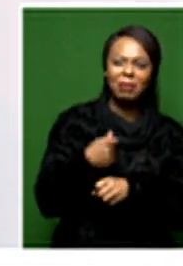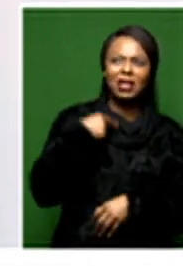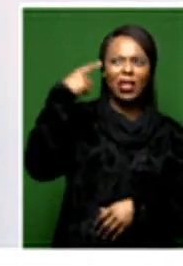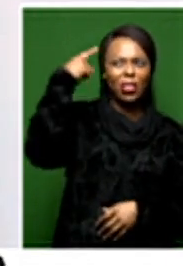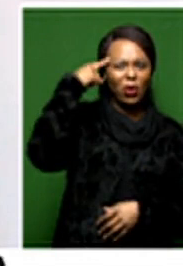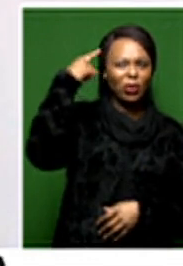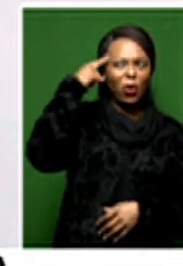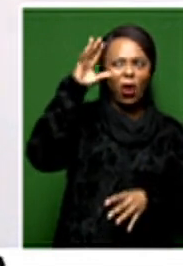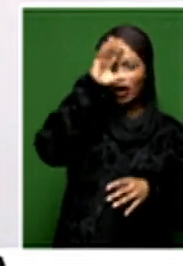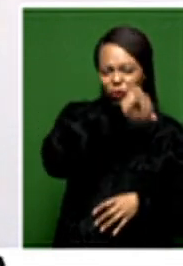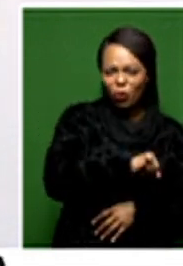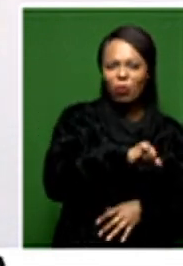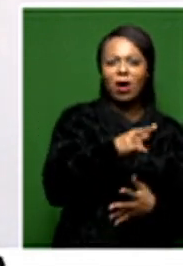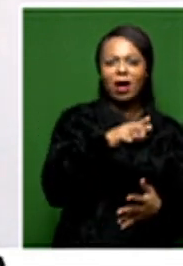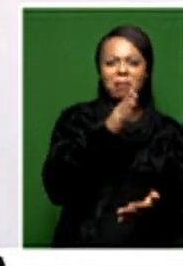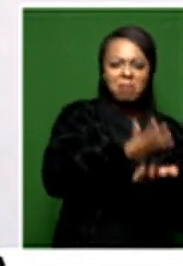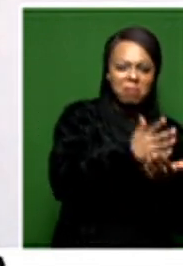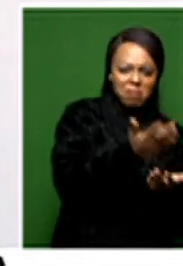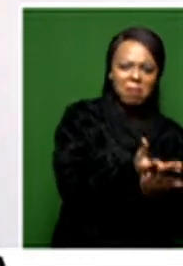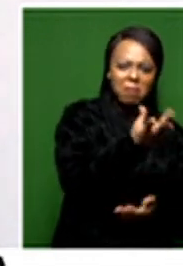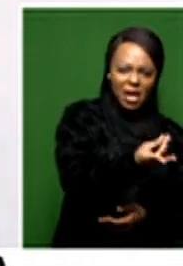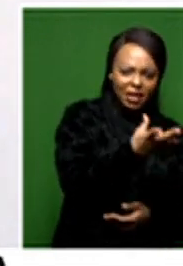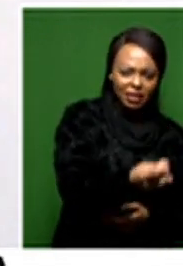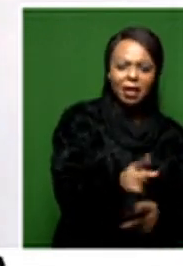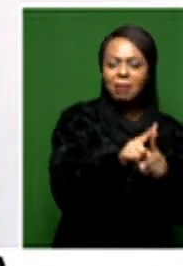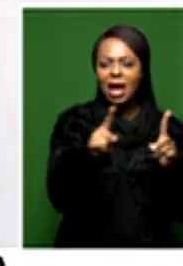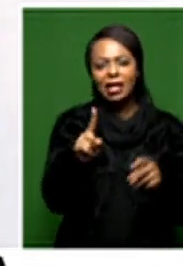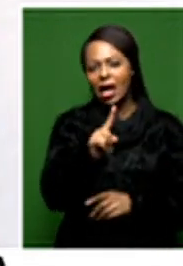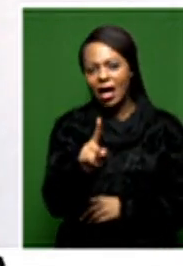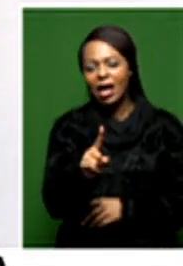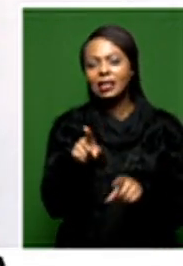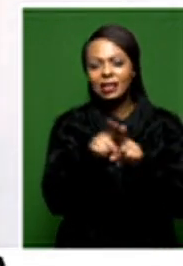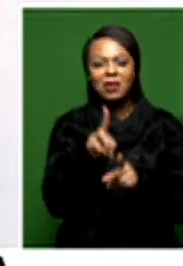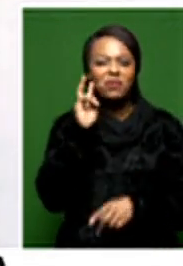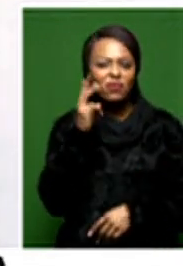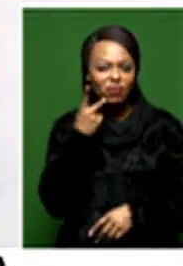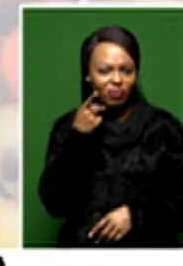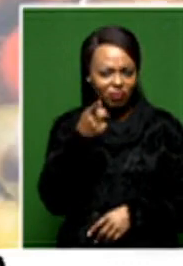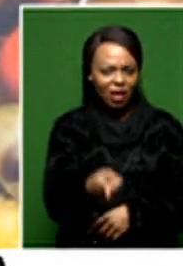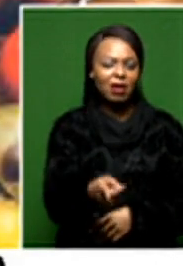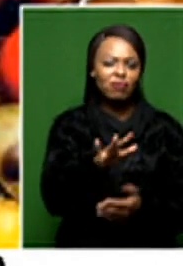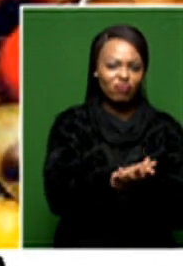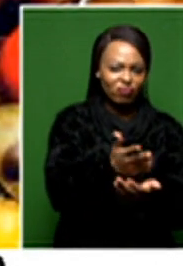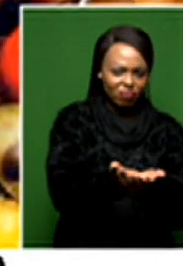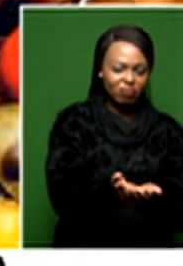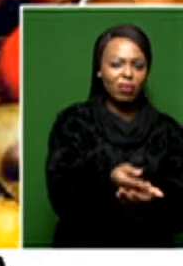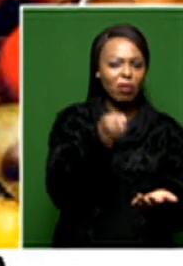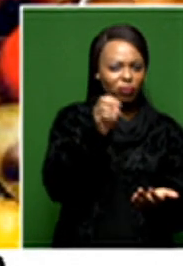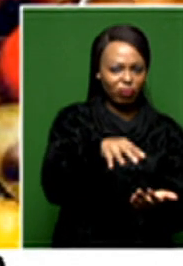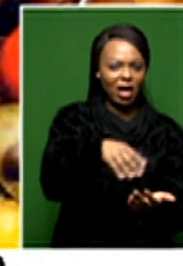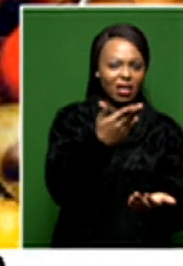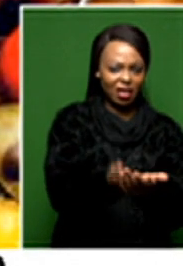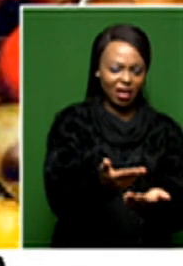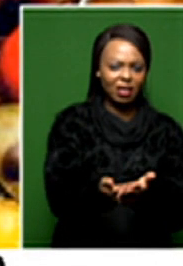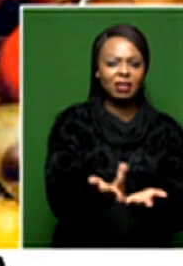fire, but I think vegetables is fine as well. As you mentioned, the core thing that I do is I call on all